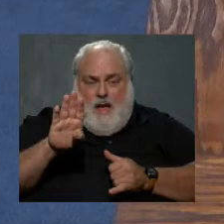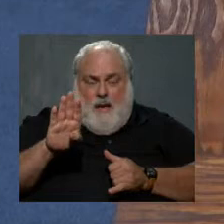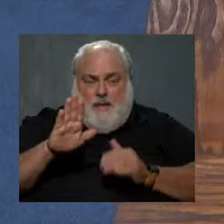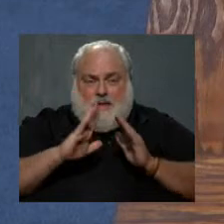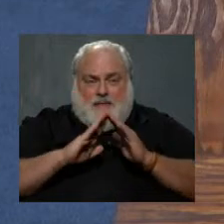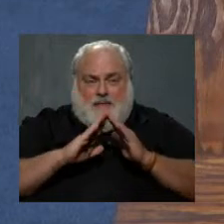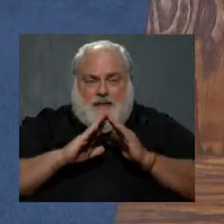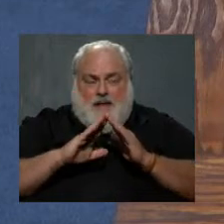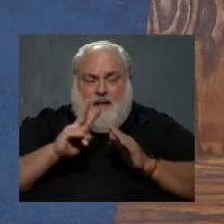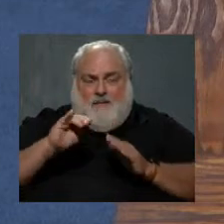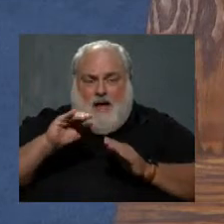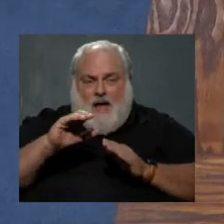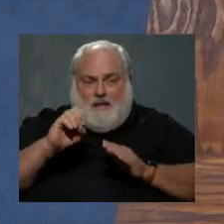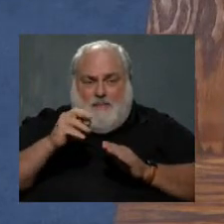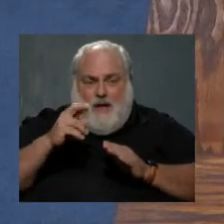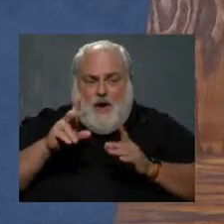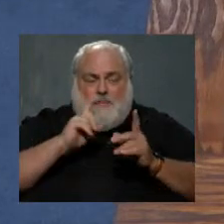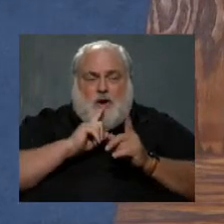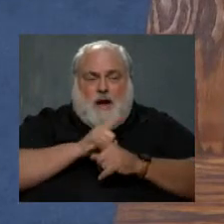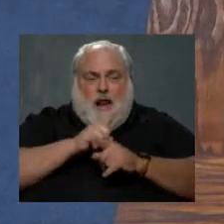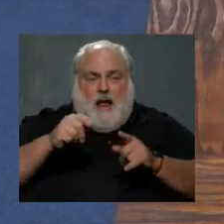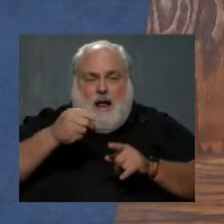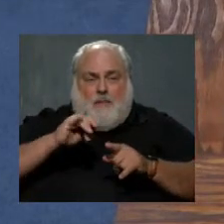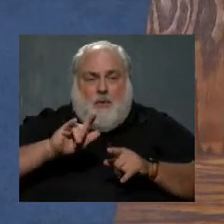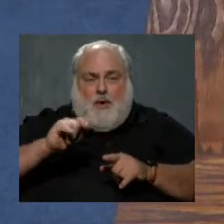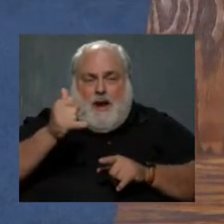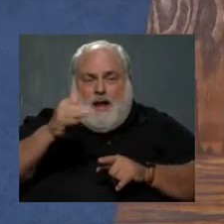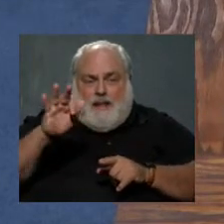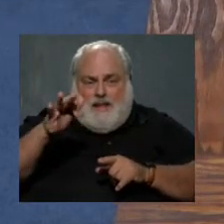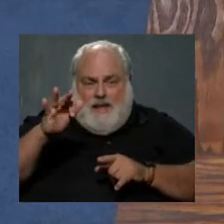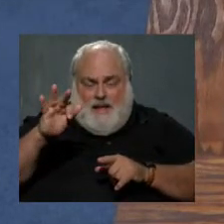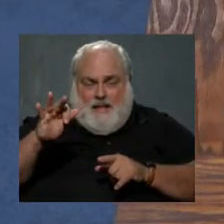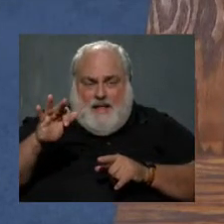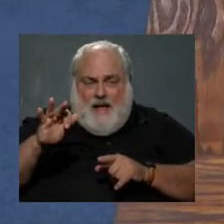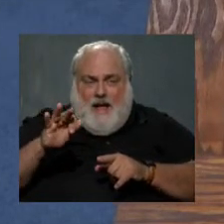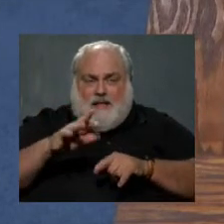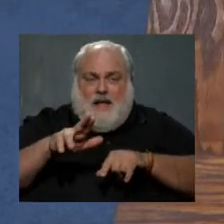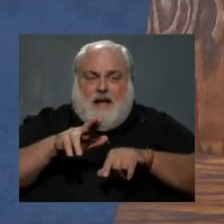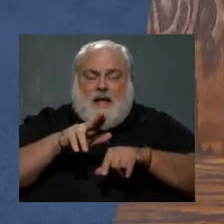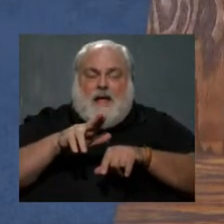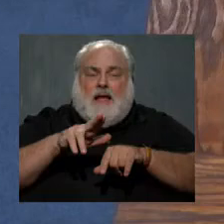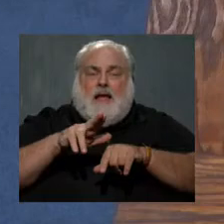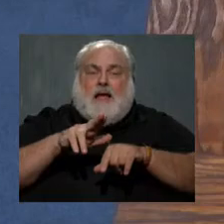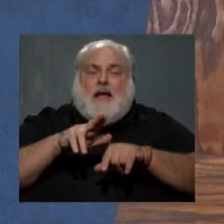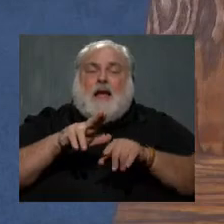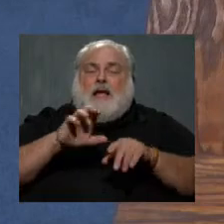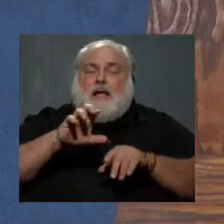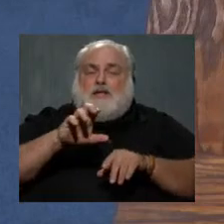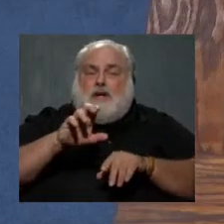do hereby proclaim April 19th, 2018, as Congenital